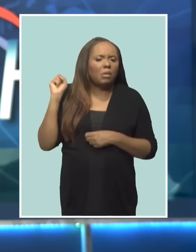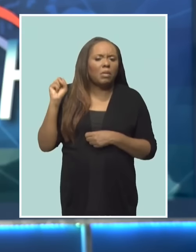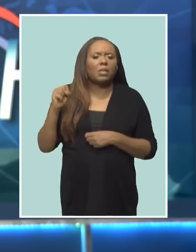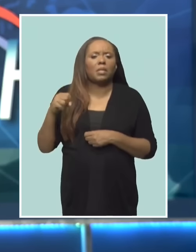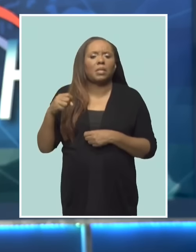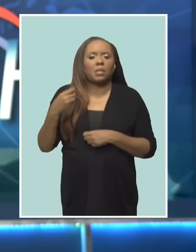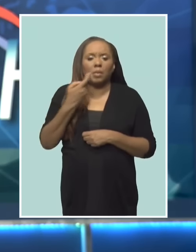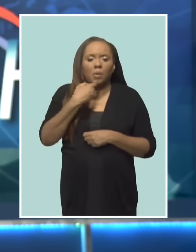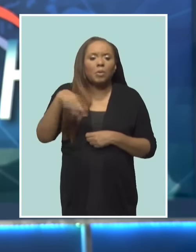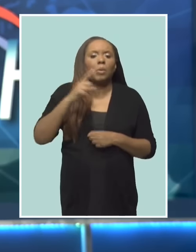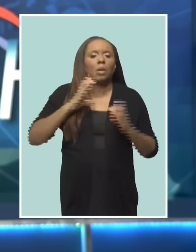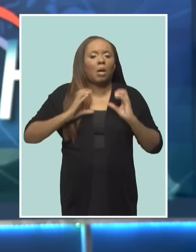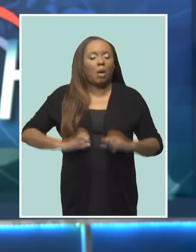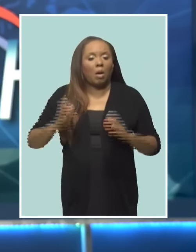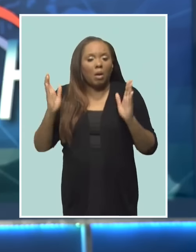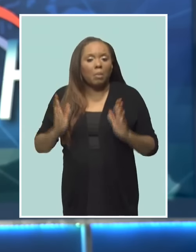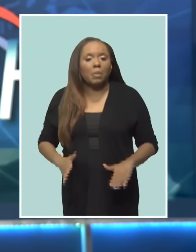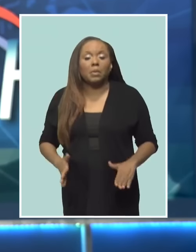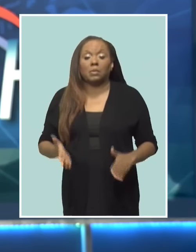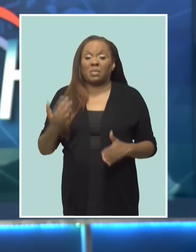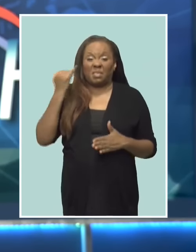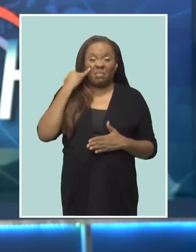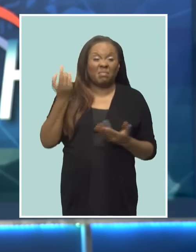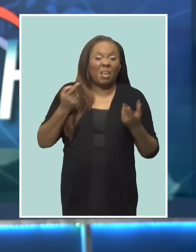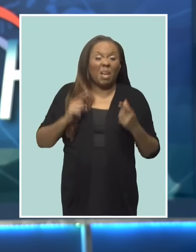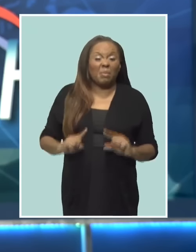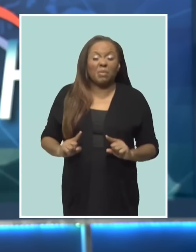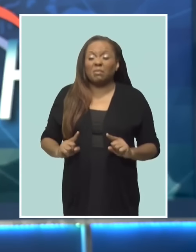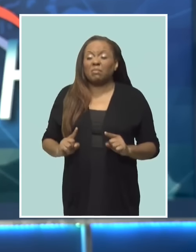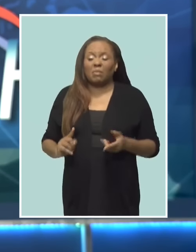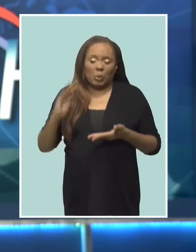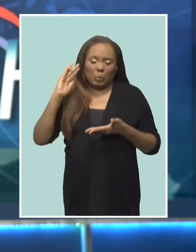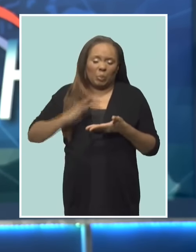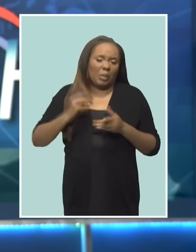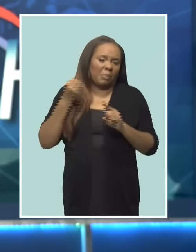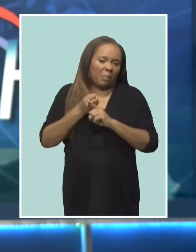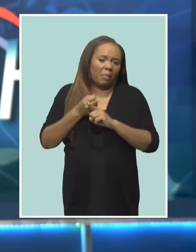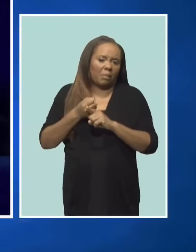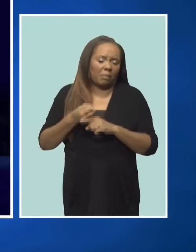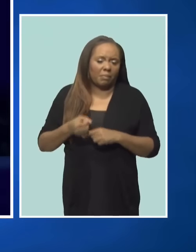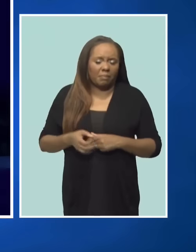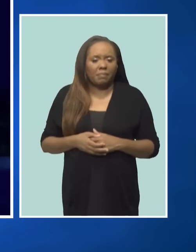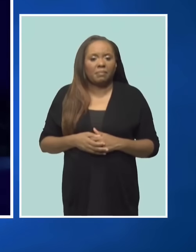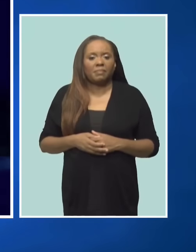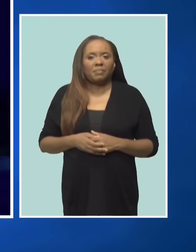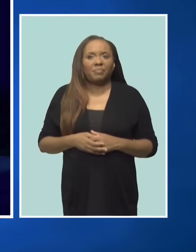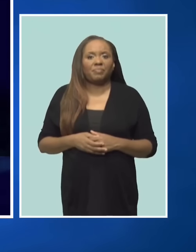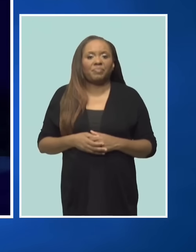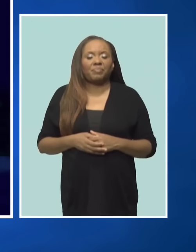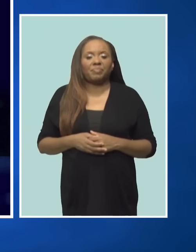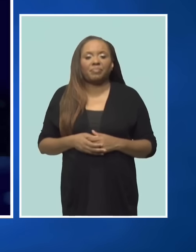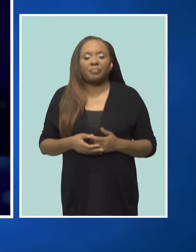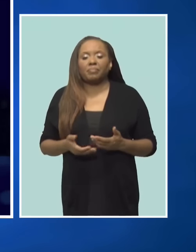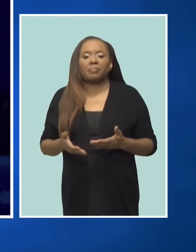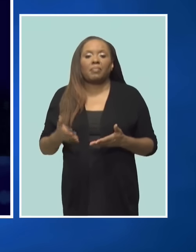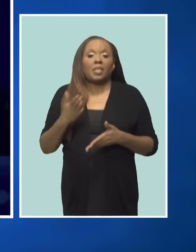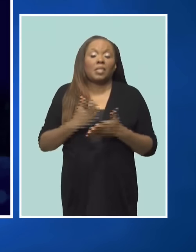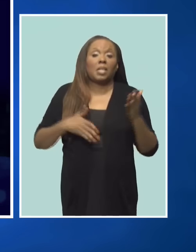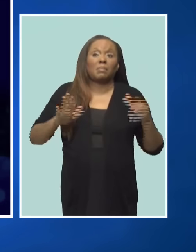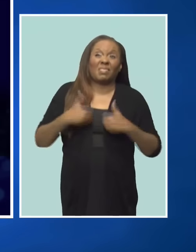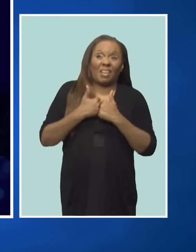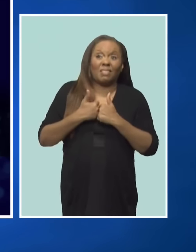customers to implement measures that, if adopted, would lessen the impact of the strike. To mitigate some of the challenges caused